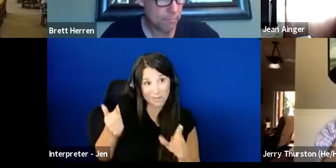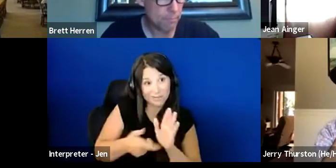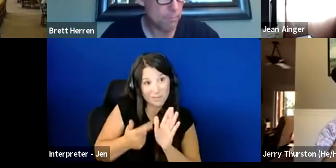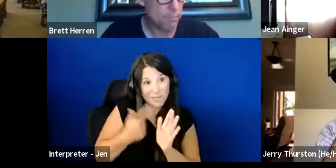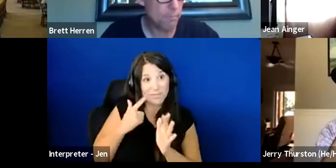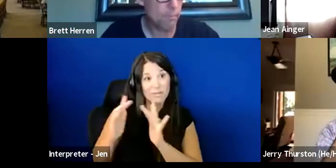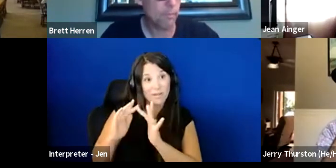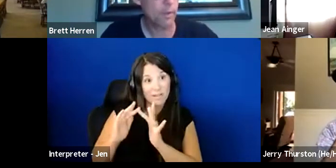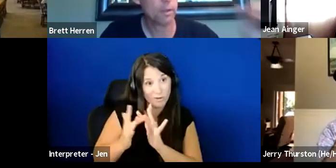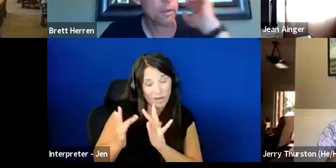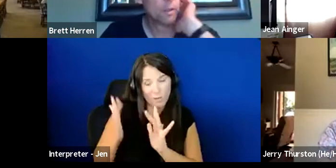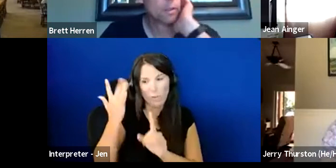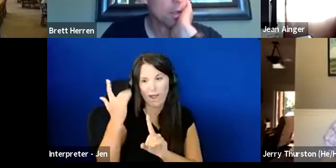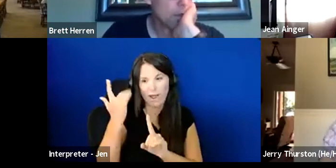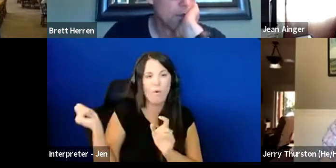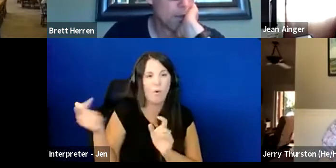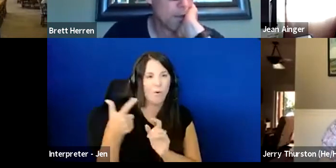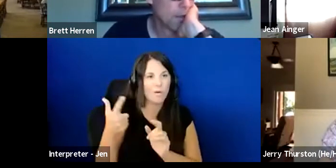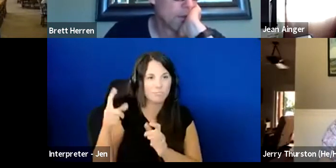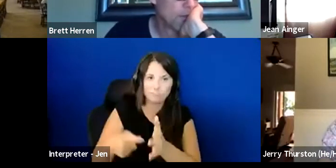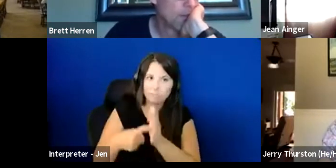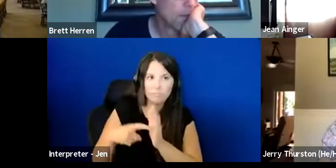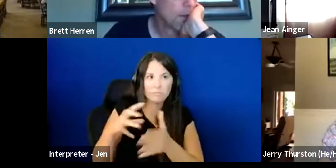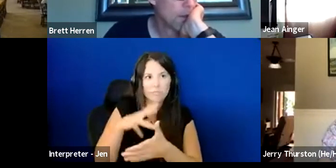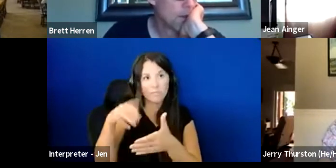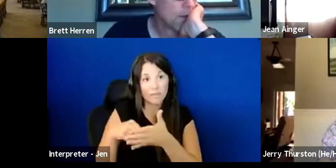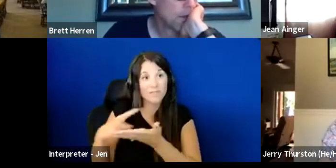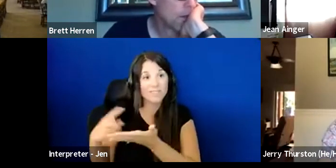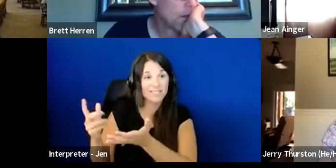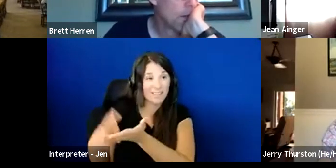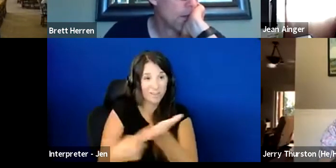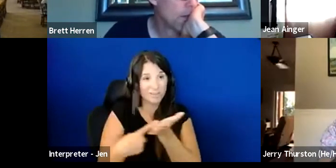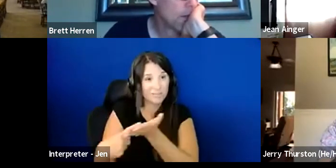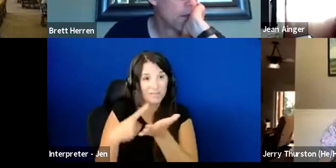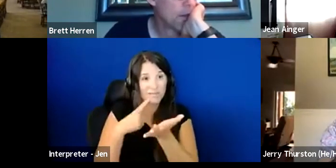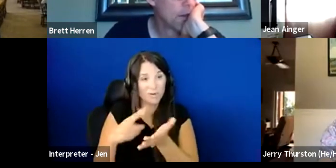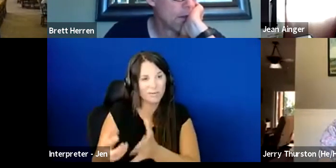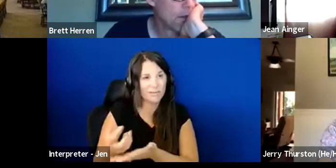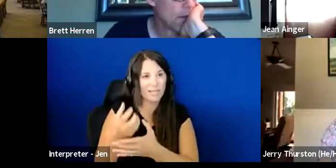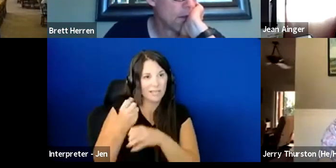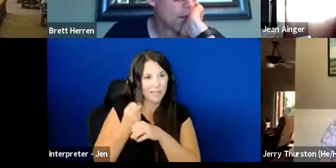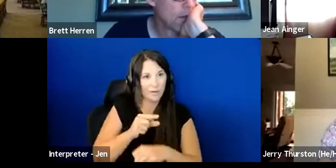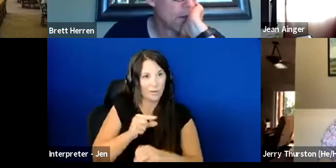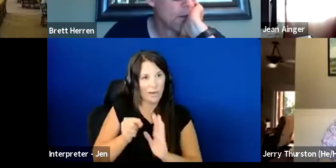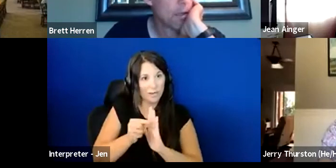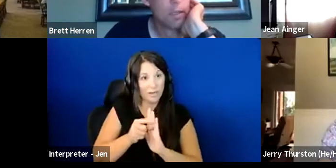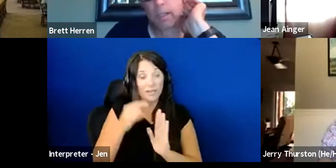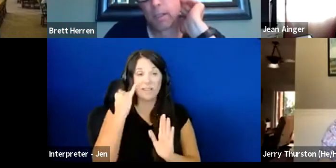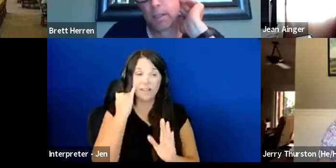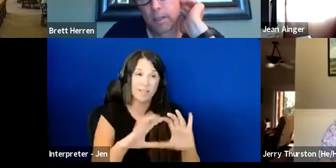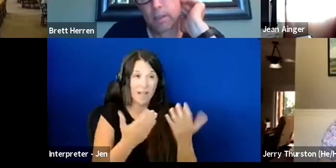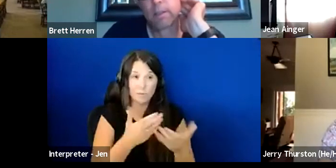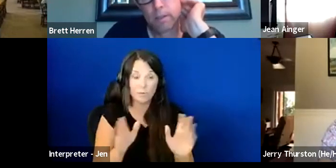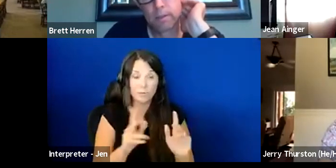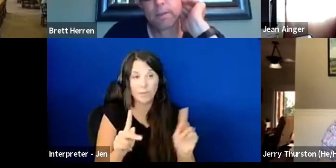everyone has to participate in the discussion for part of the grade. When you're in the classroom face-to-face situation, there's always some people that just won't talk.